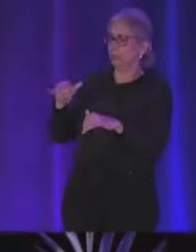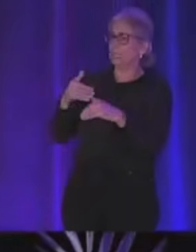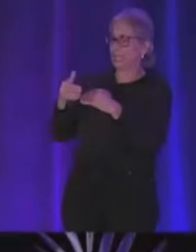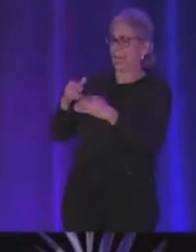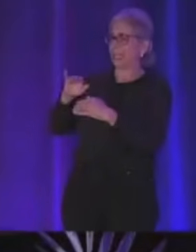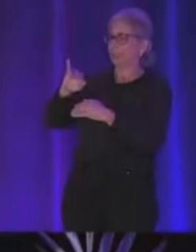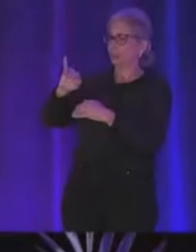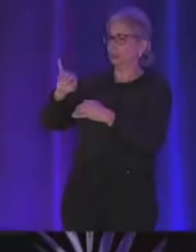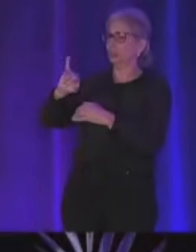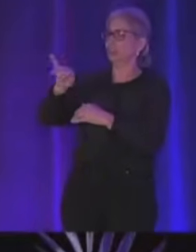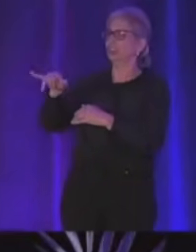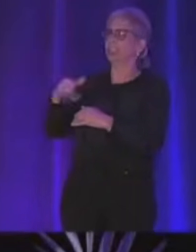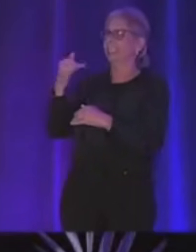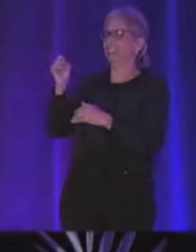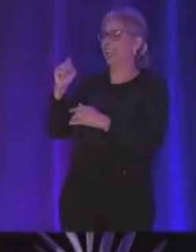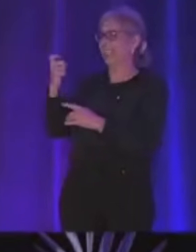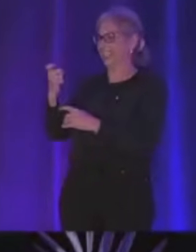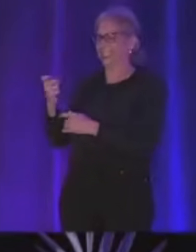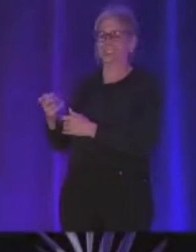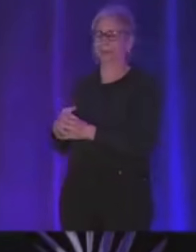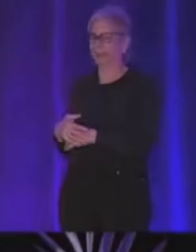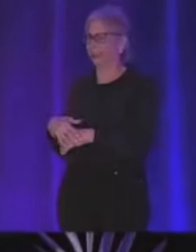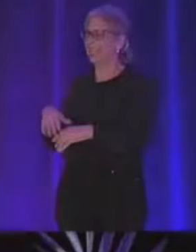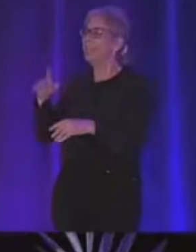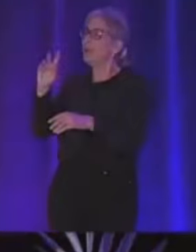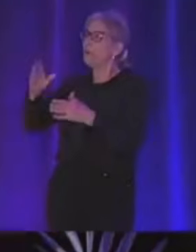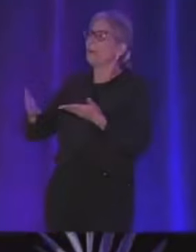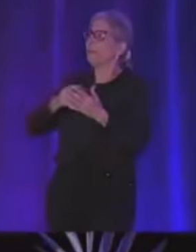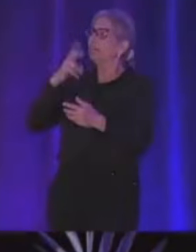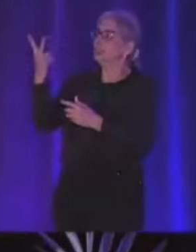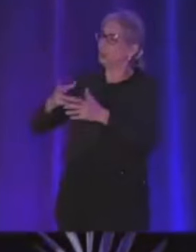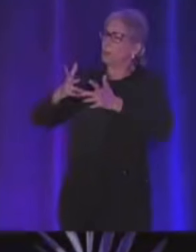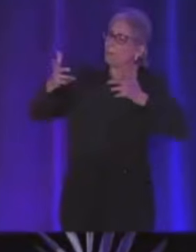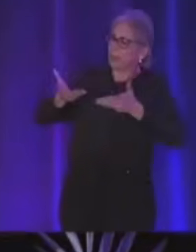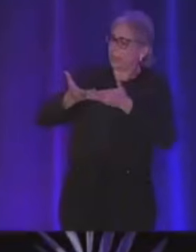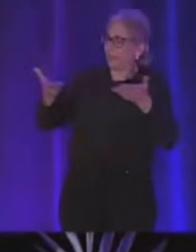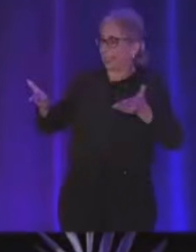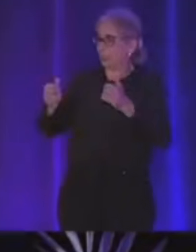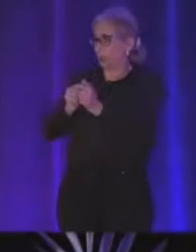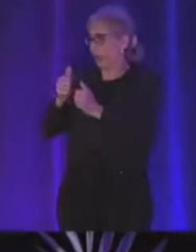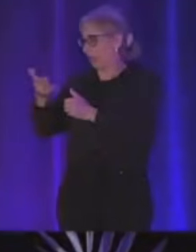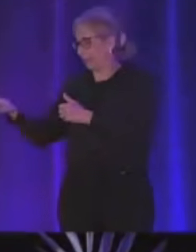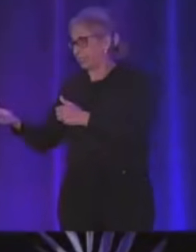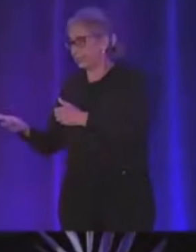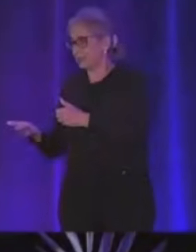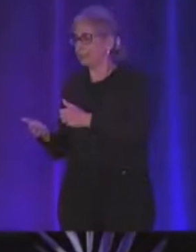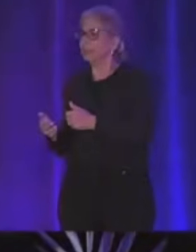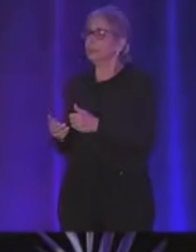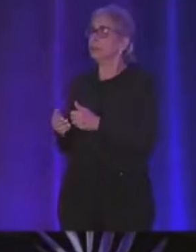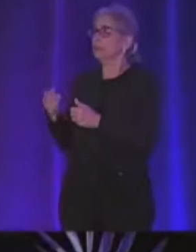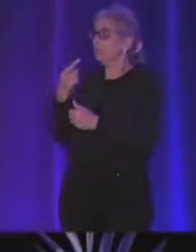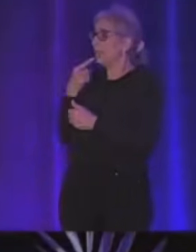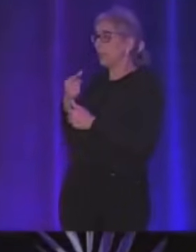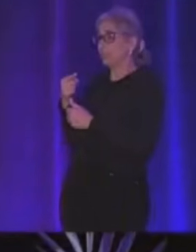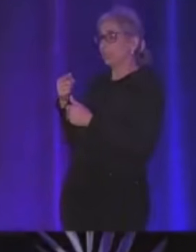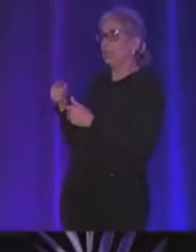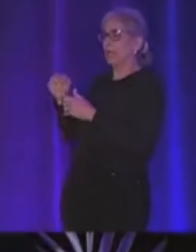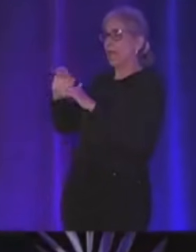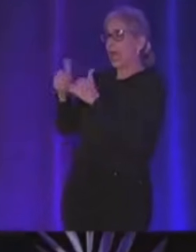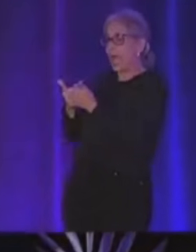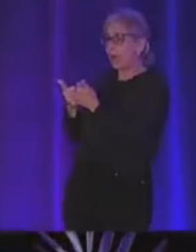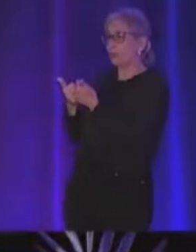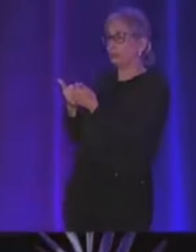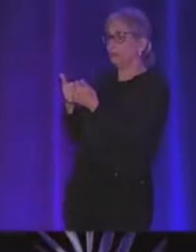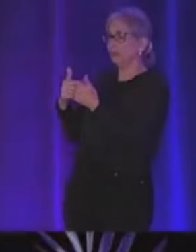JavaScript syntax. It's not the same. So we provide 2 major things, among others. We provide a parser, which tells ESLint how to read TypeScript